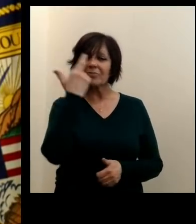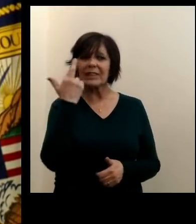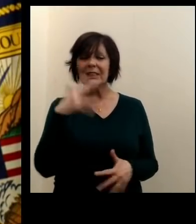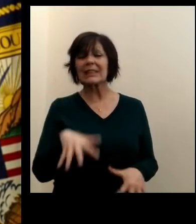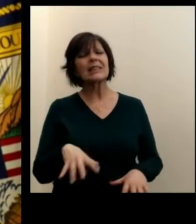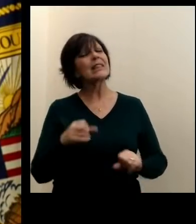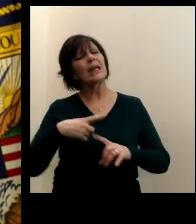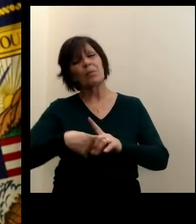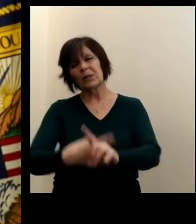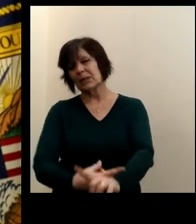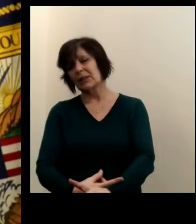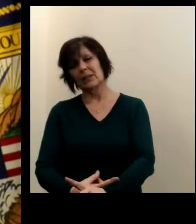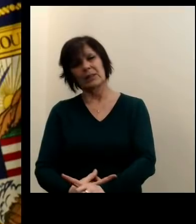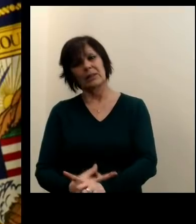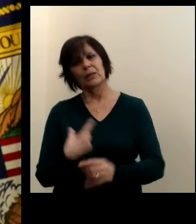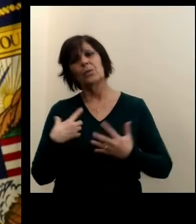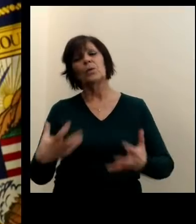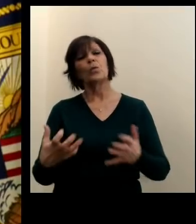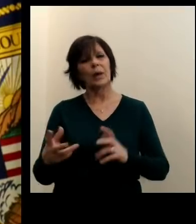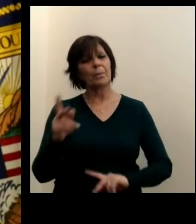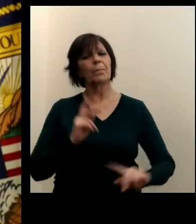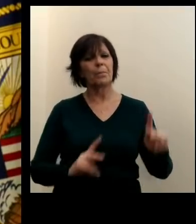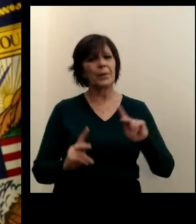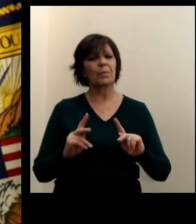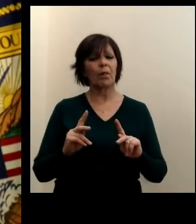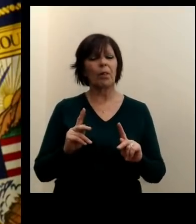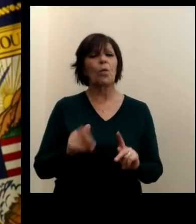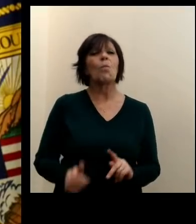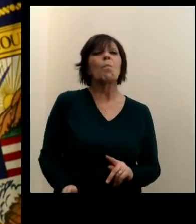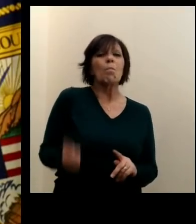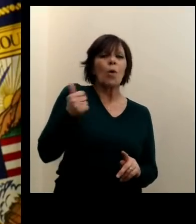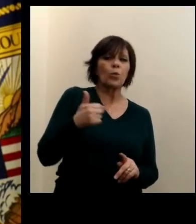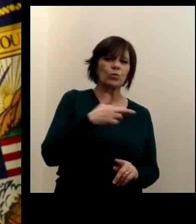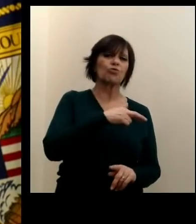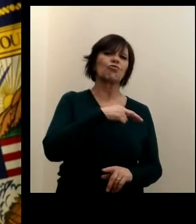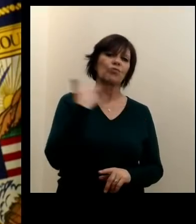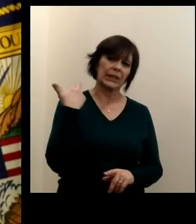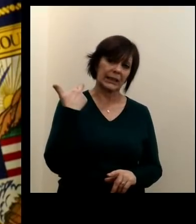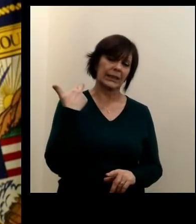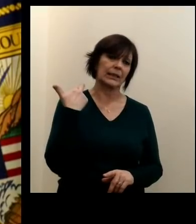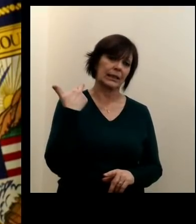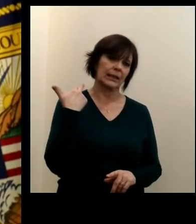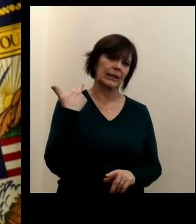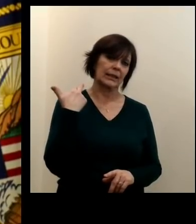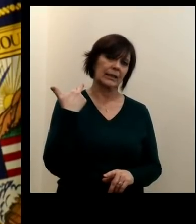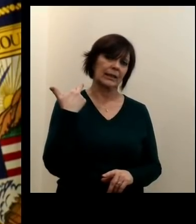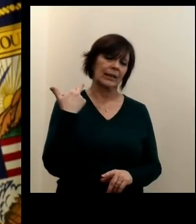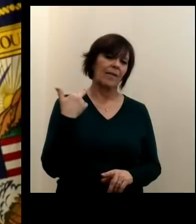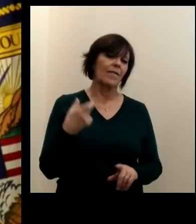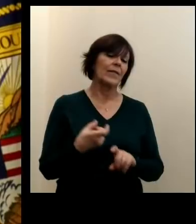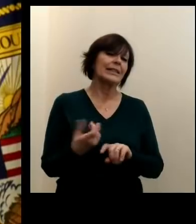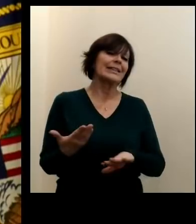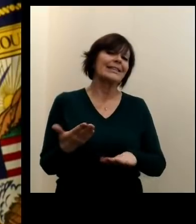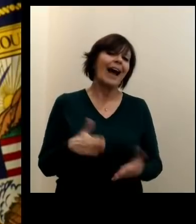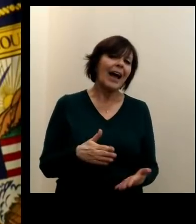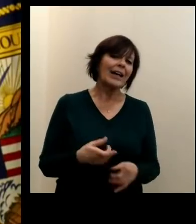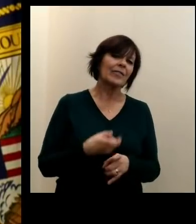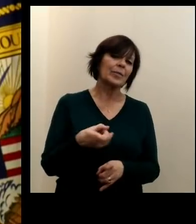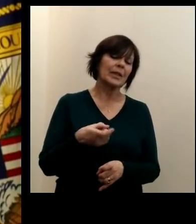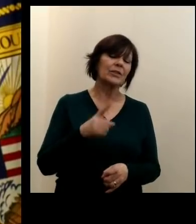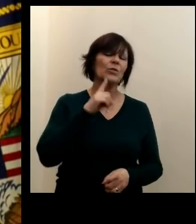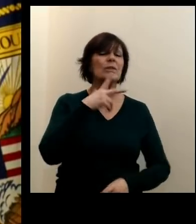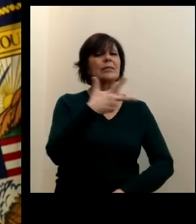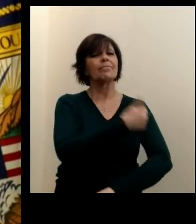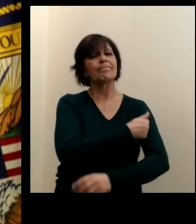take months. We want people who are most at risk of catching COVID and dying from it to truly get the